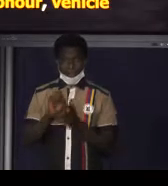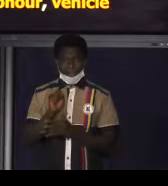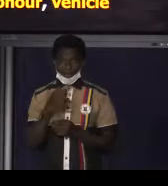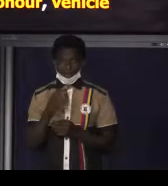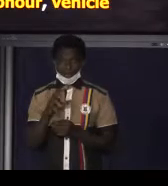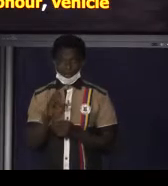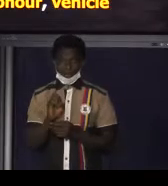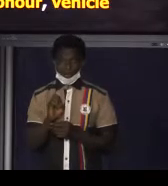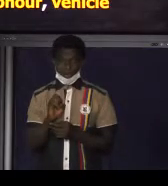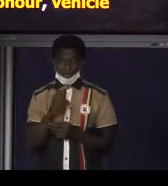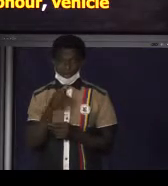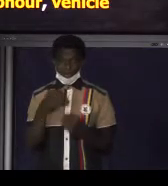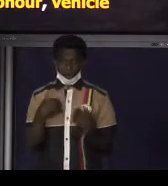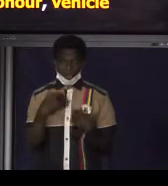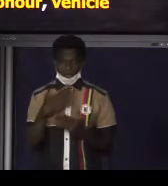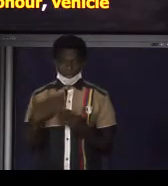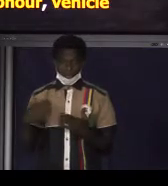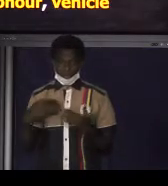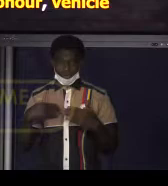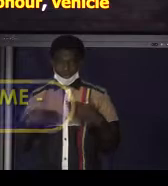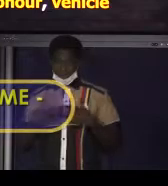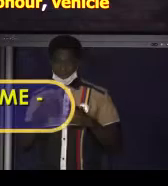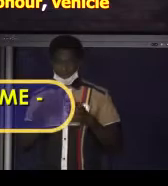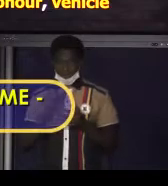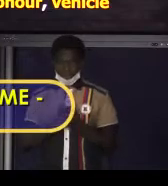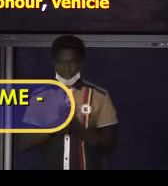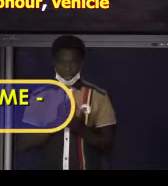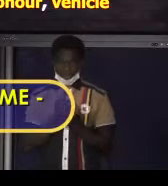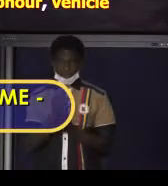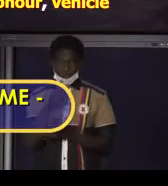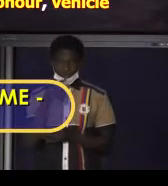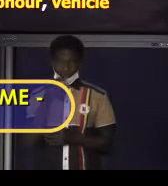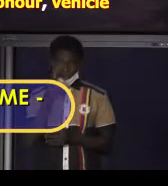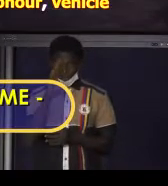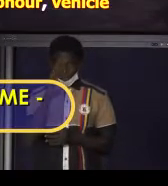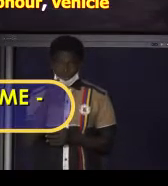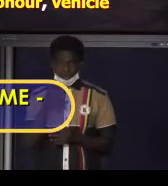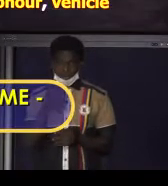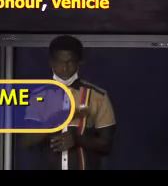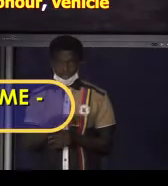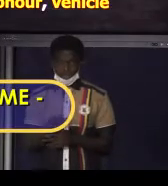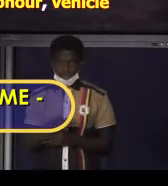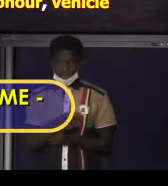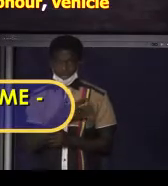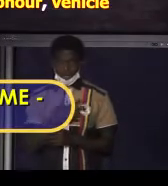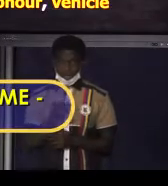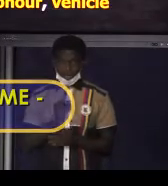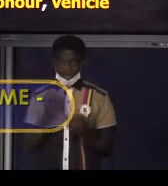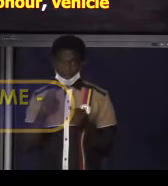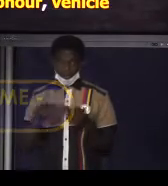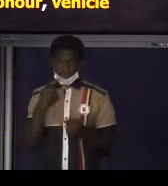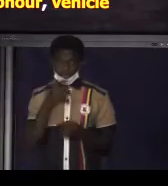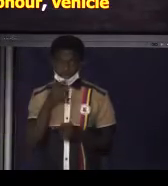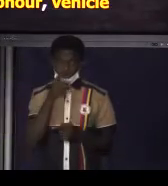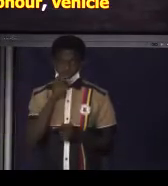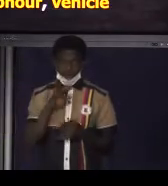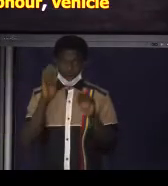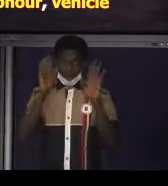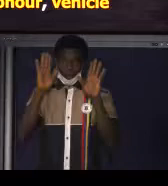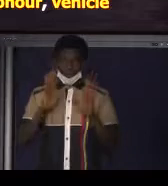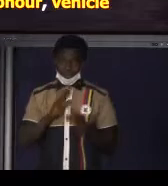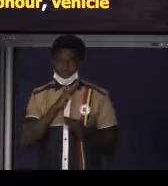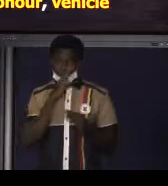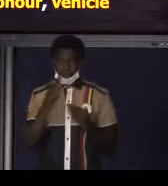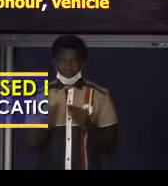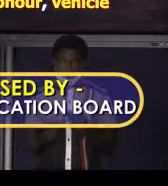examples. Yes, you have something close to that. I trust you. You are smart children. And I want to say you are